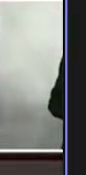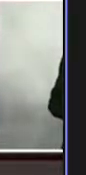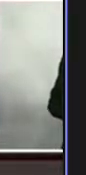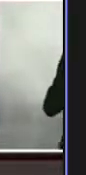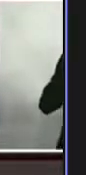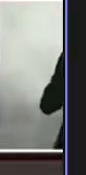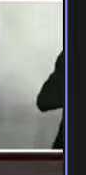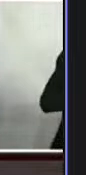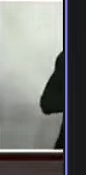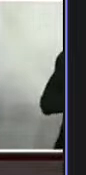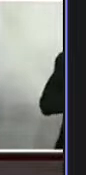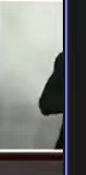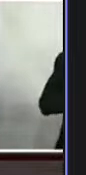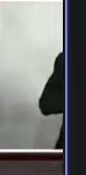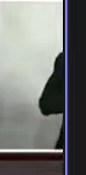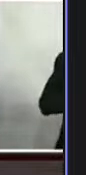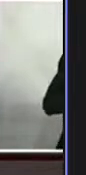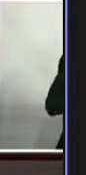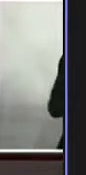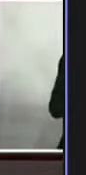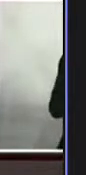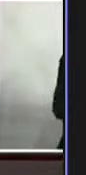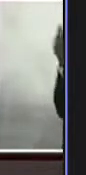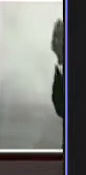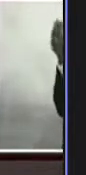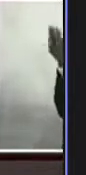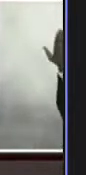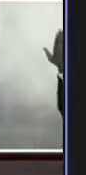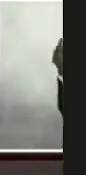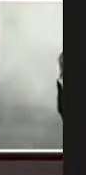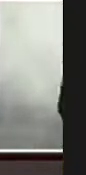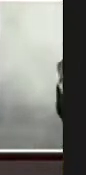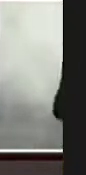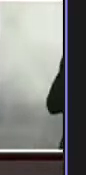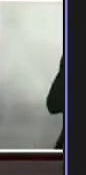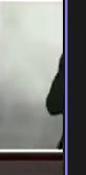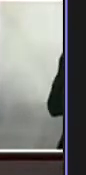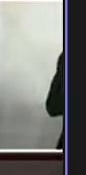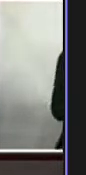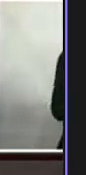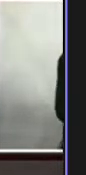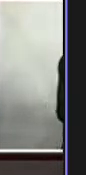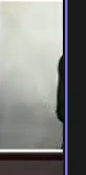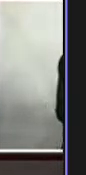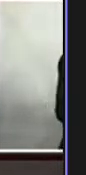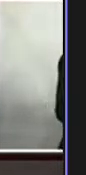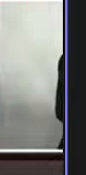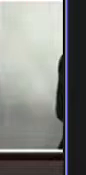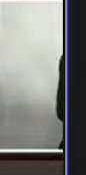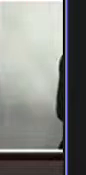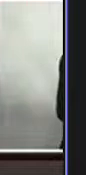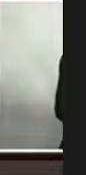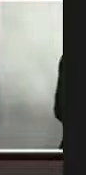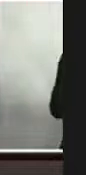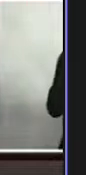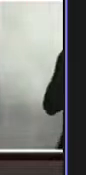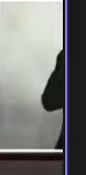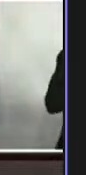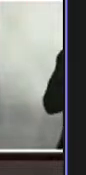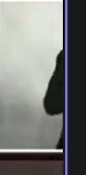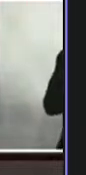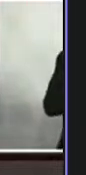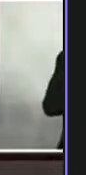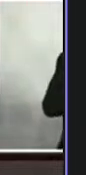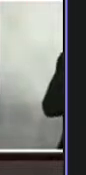rise on the previous speaker? Which rule did it rise on? It just rose out of the blue. Okay,